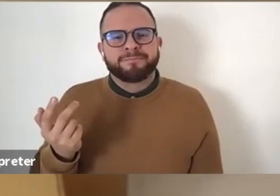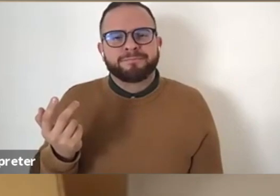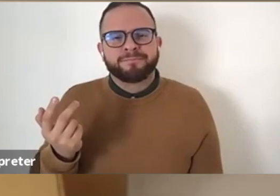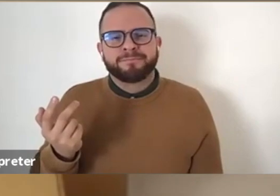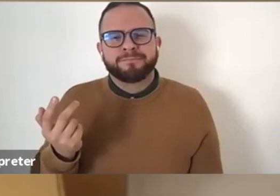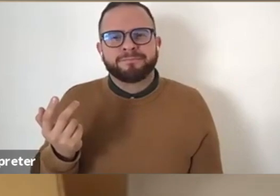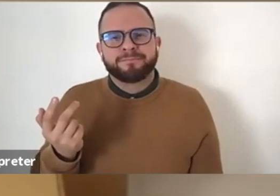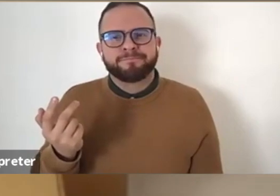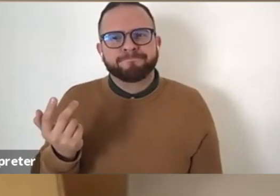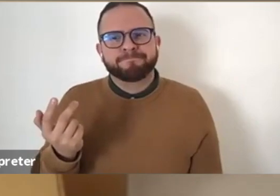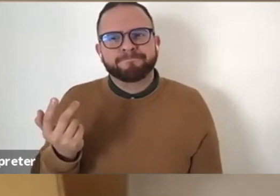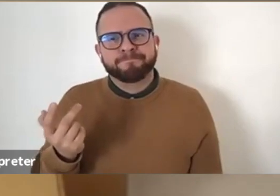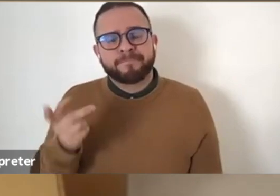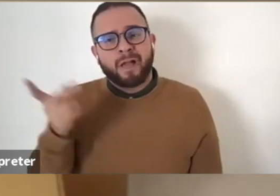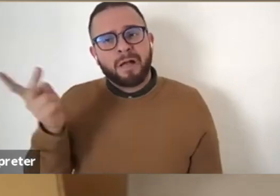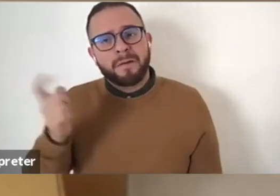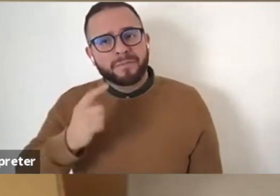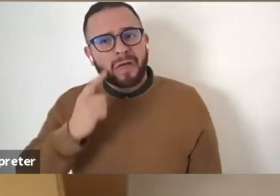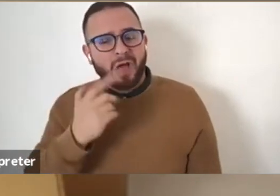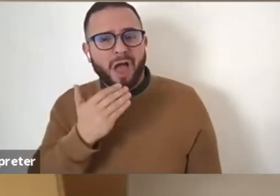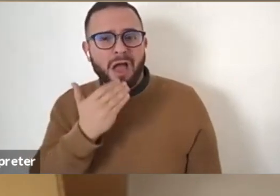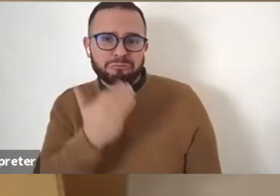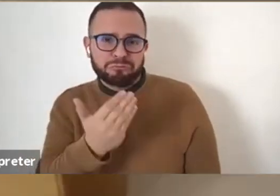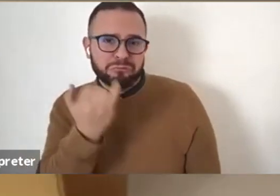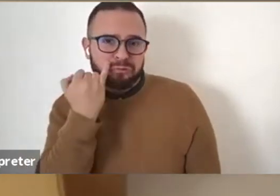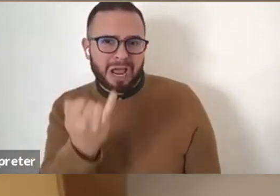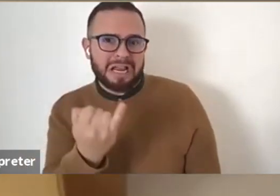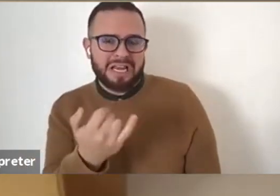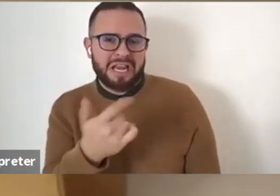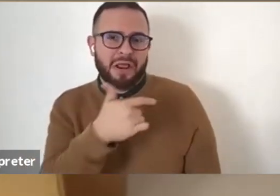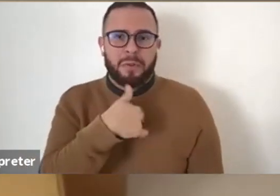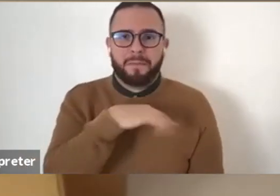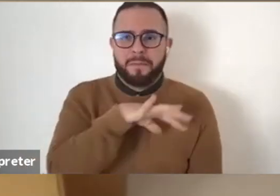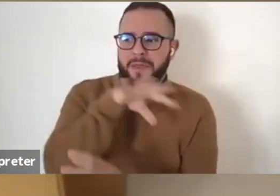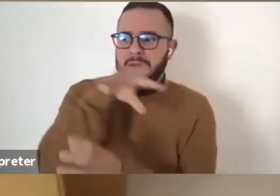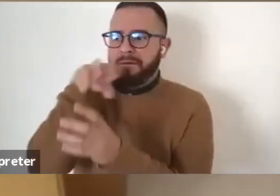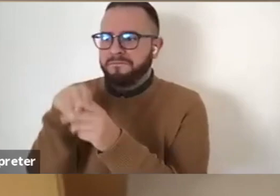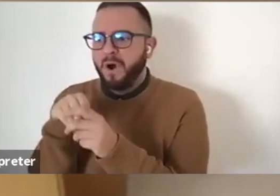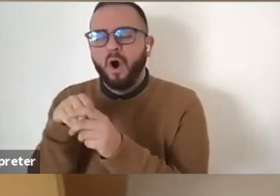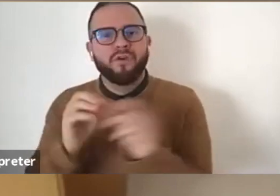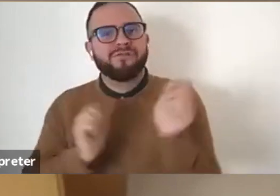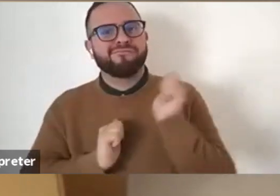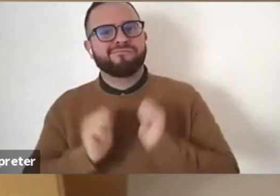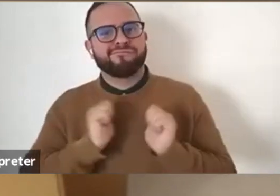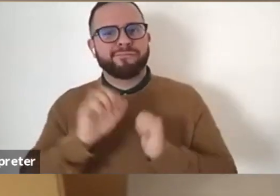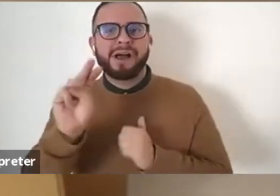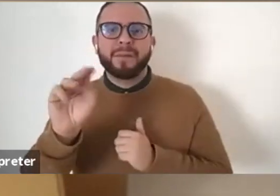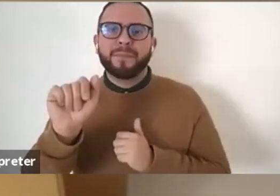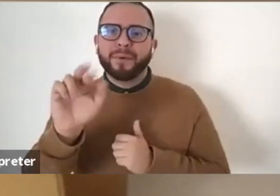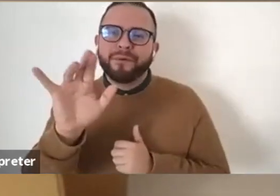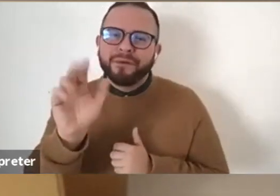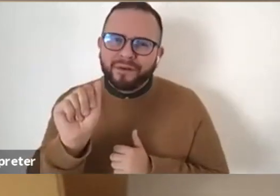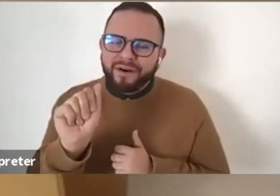that it would be good having me in this project as Maria. So I knew